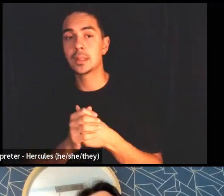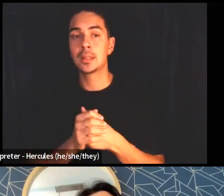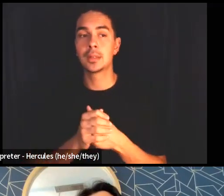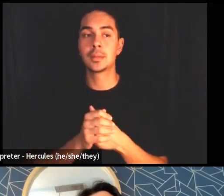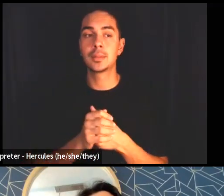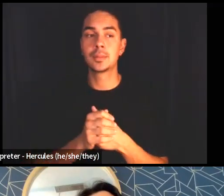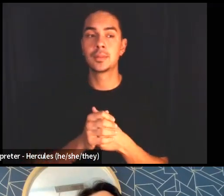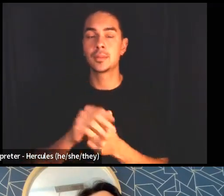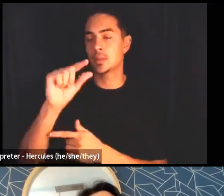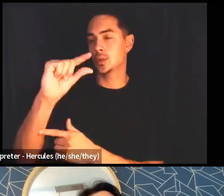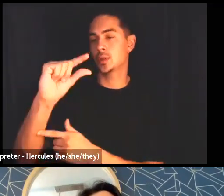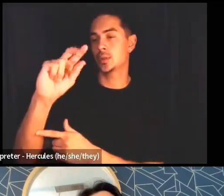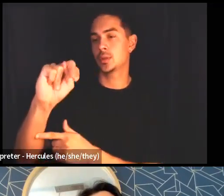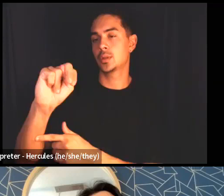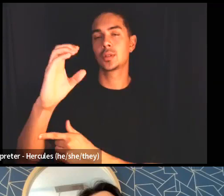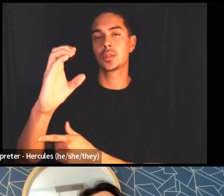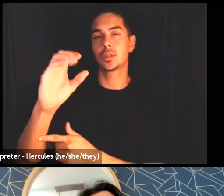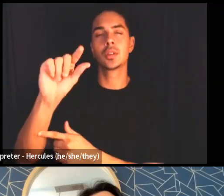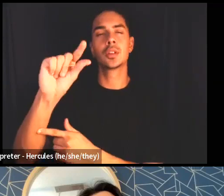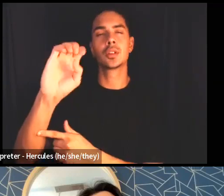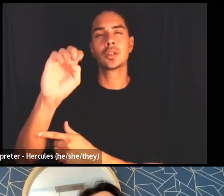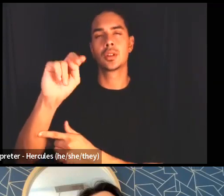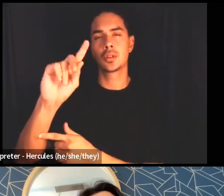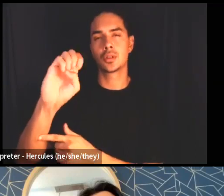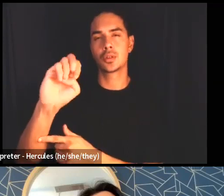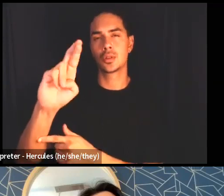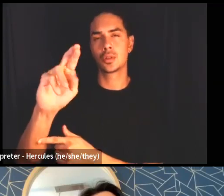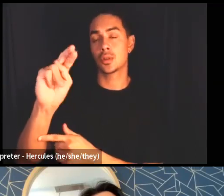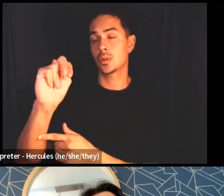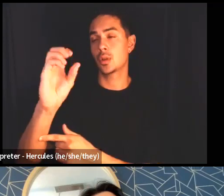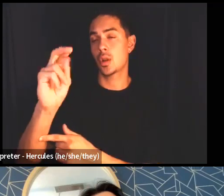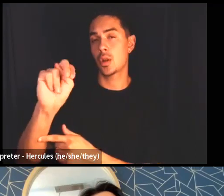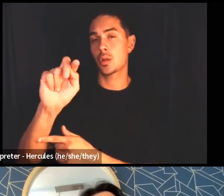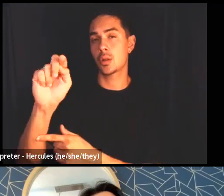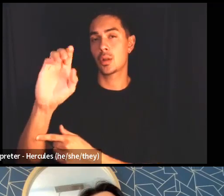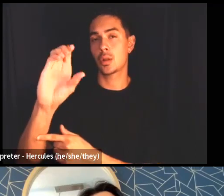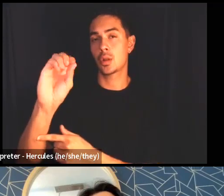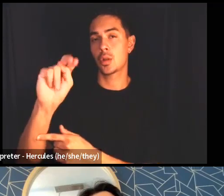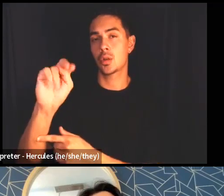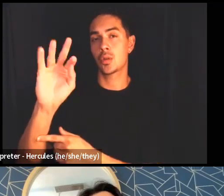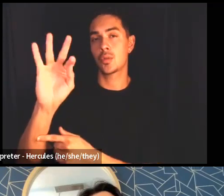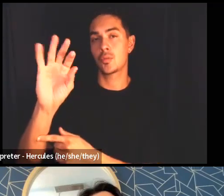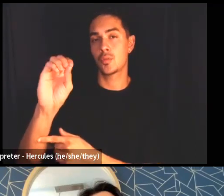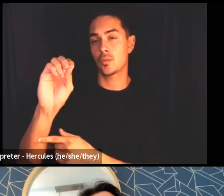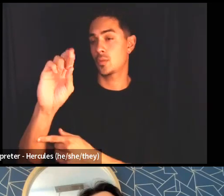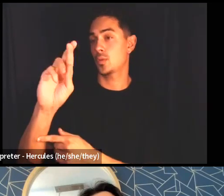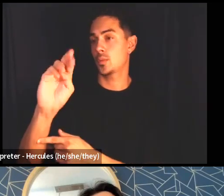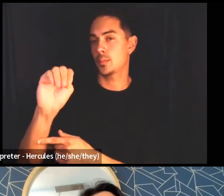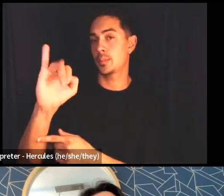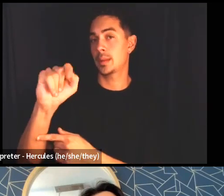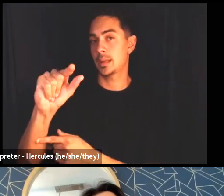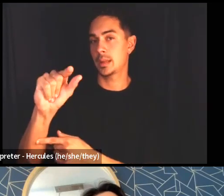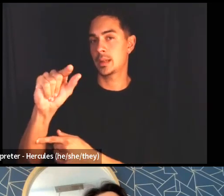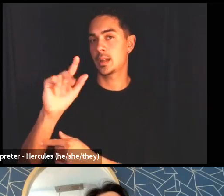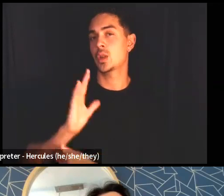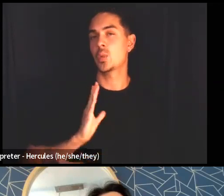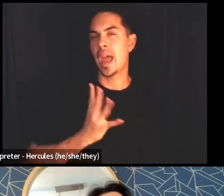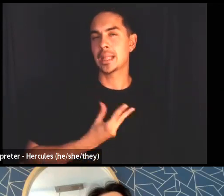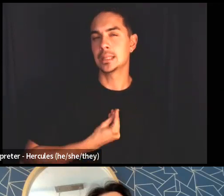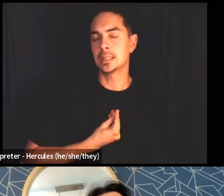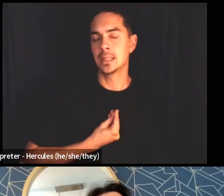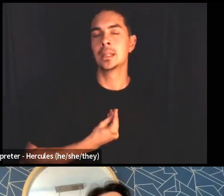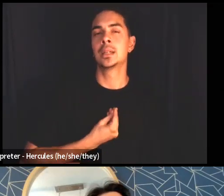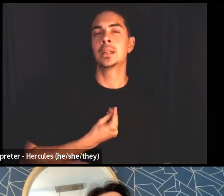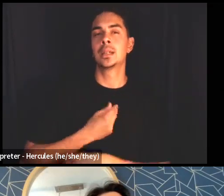gender nonconforming relatives, right? So there is less resources available, but also